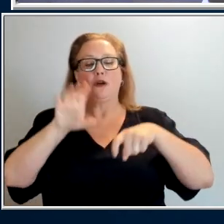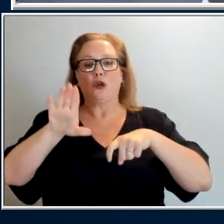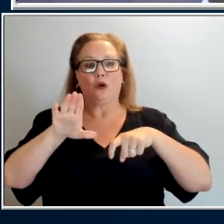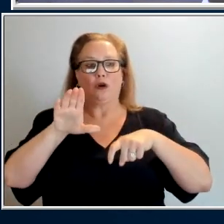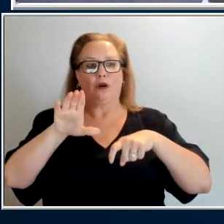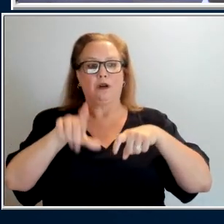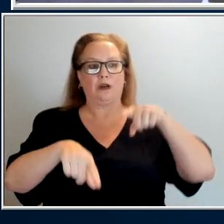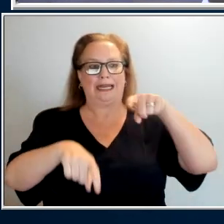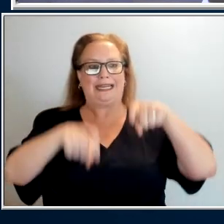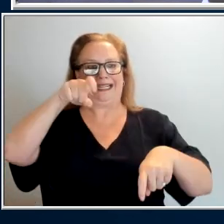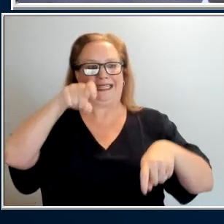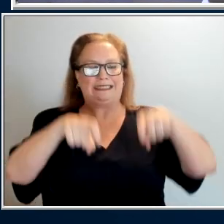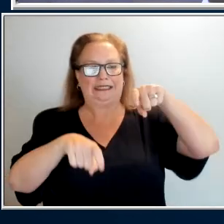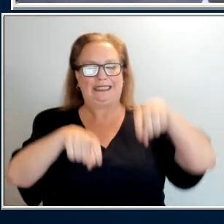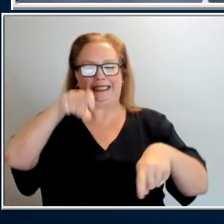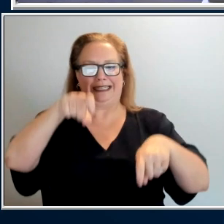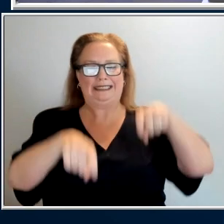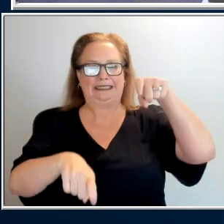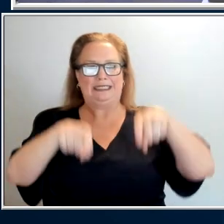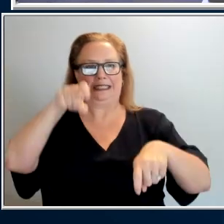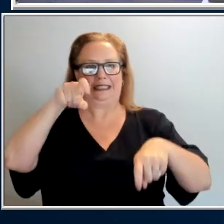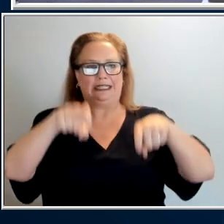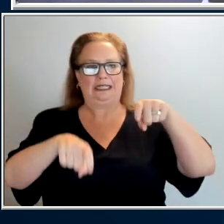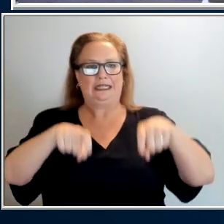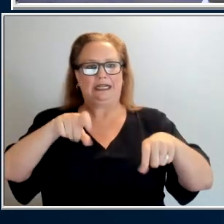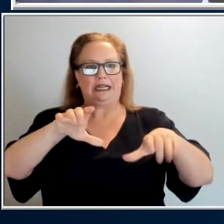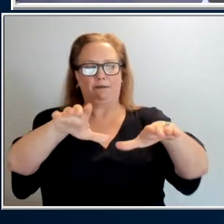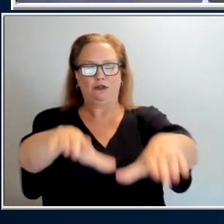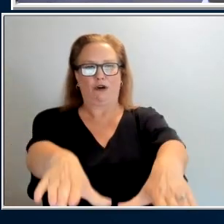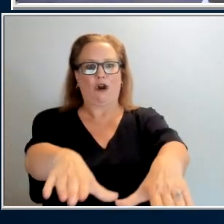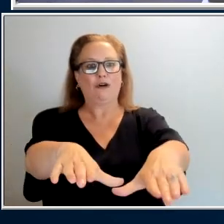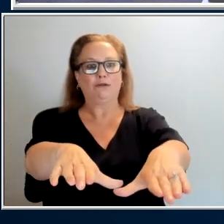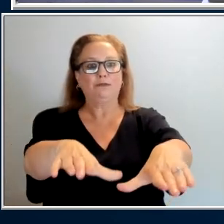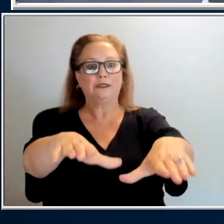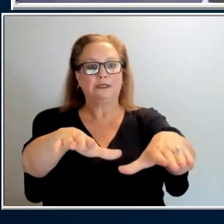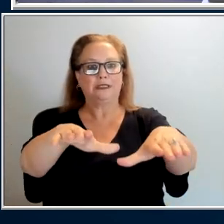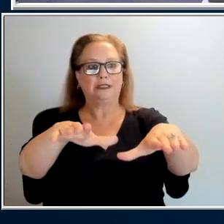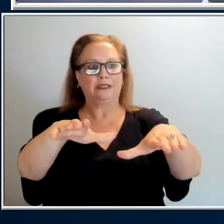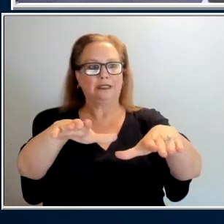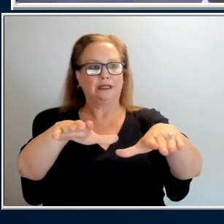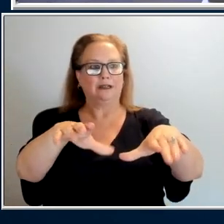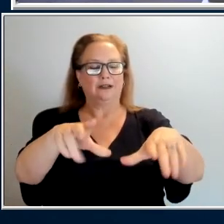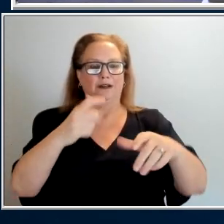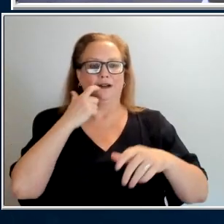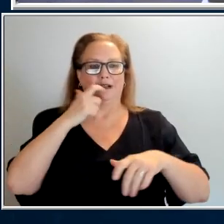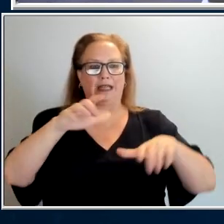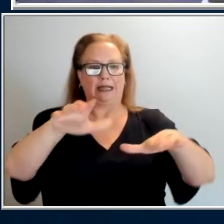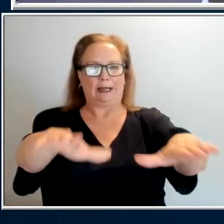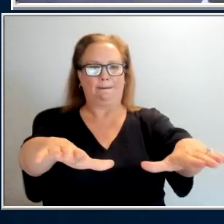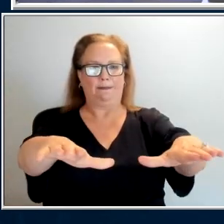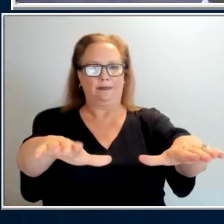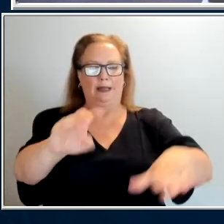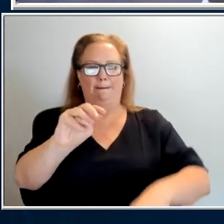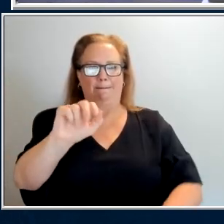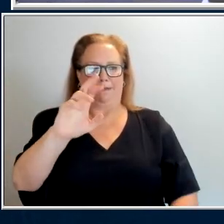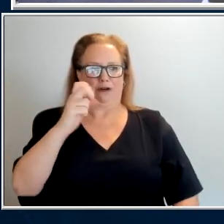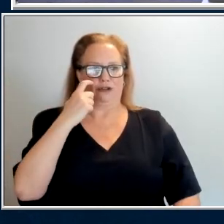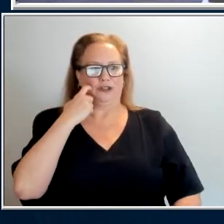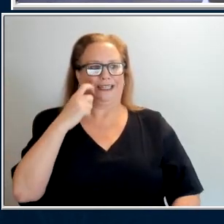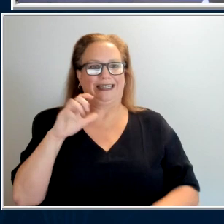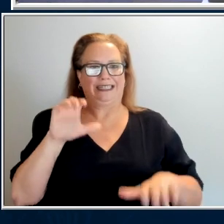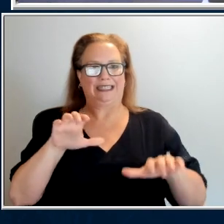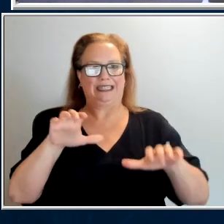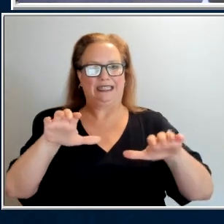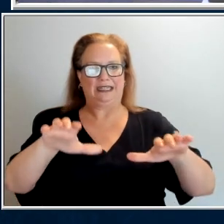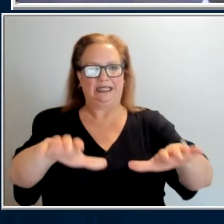there, I want to see your knees lift. Now we're going to press our arms forward like we're doing that really amazing push-up that Marcia did, which was